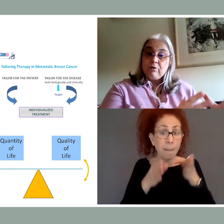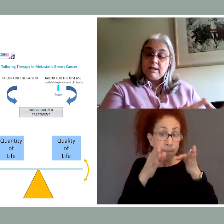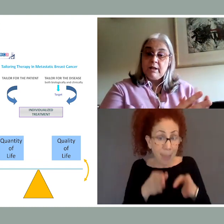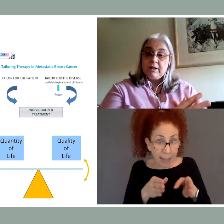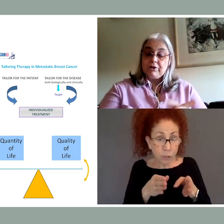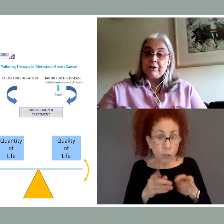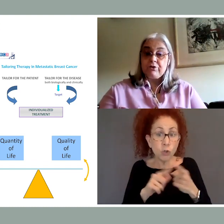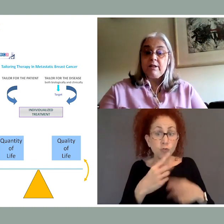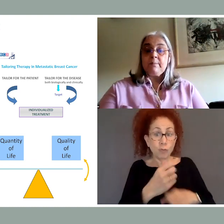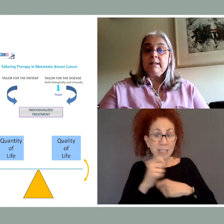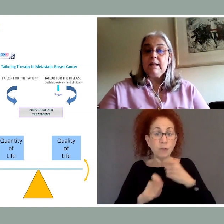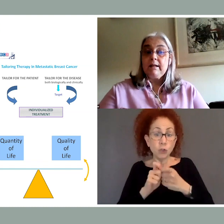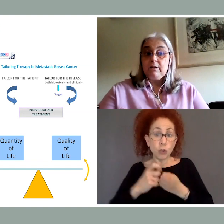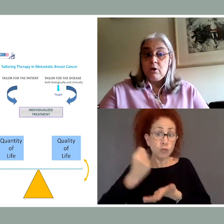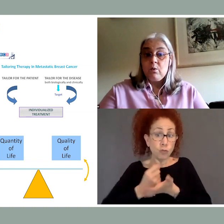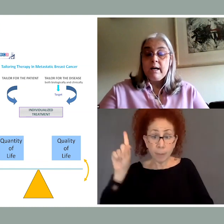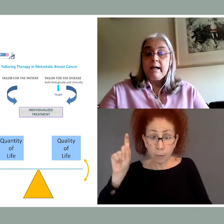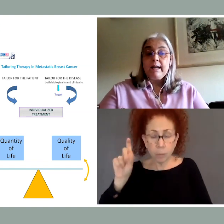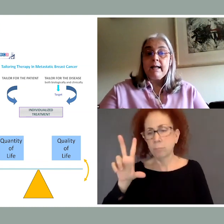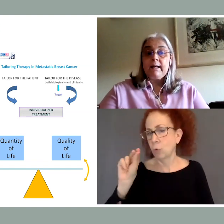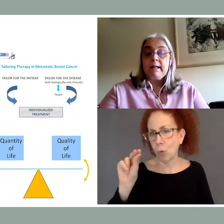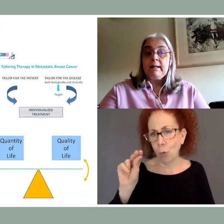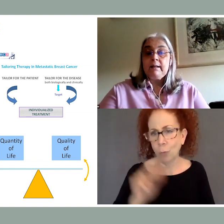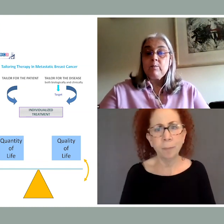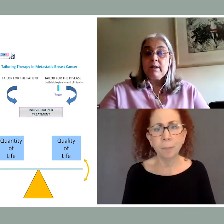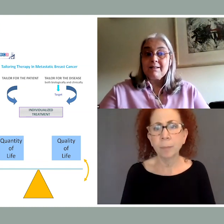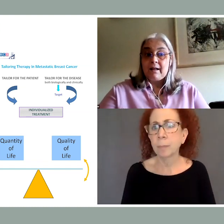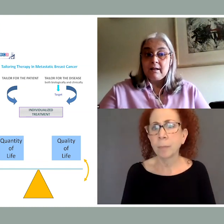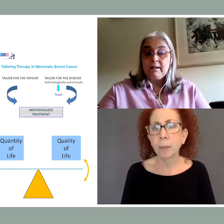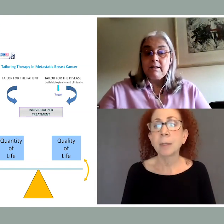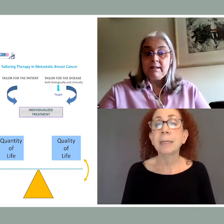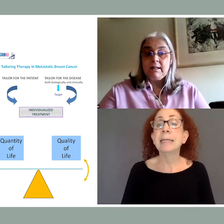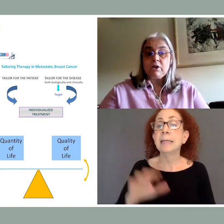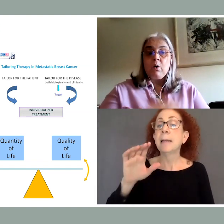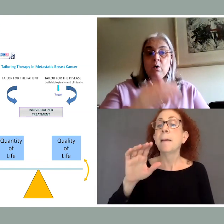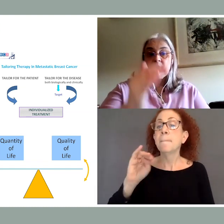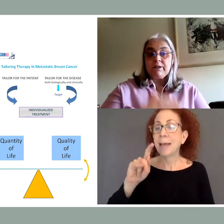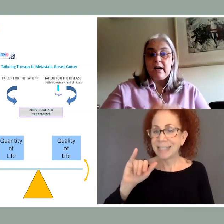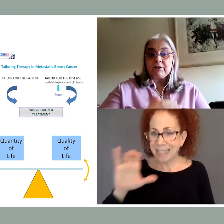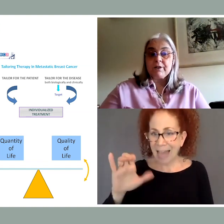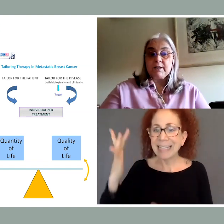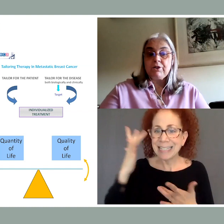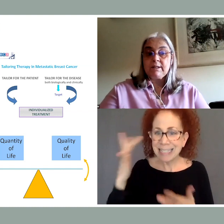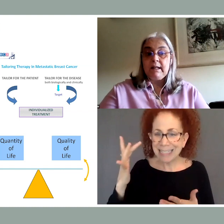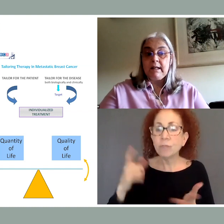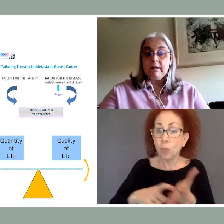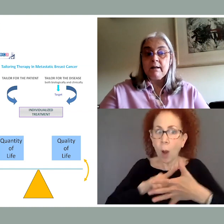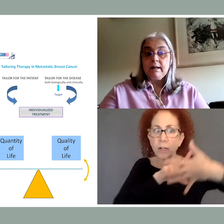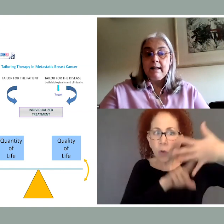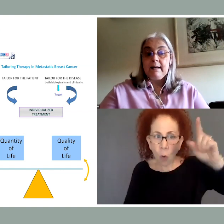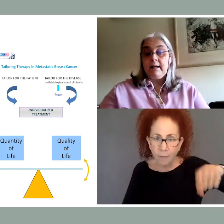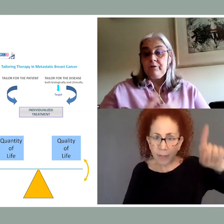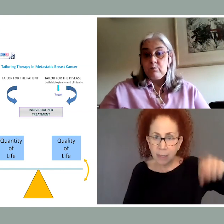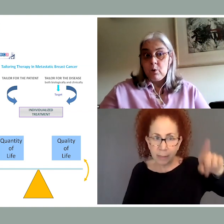to be receiving a certain treatment? No. And in metastatic disease, all these factors that you see